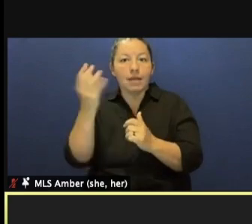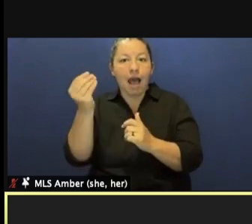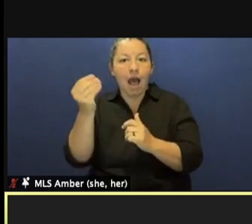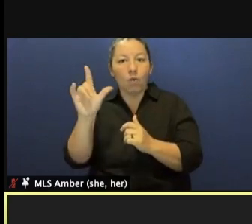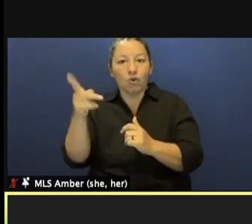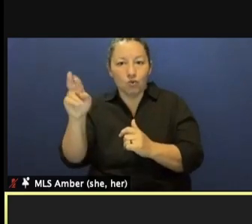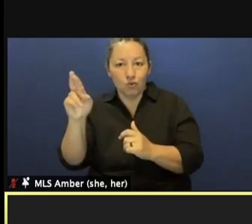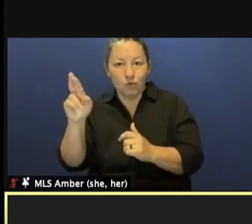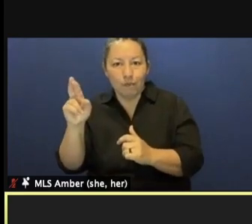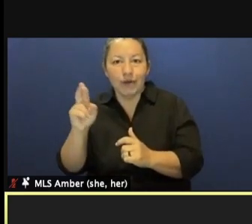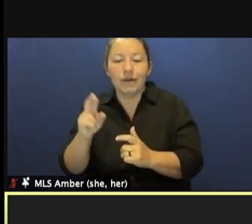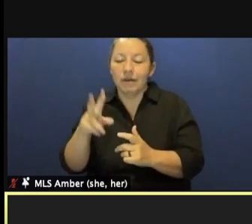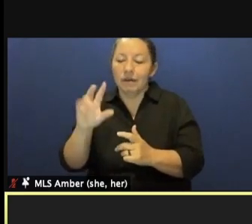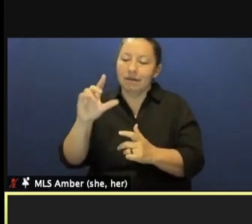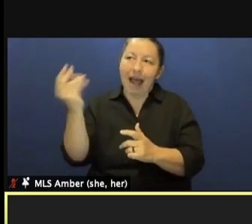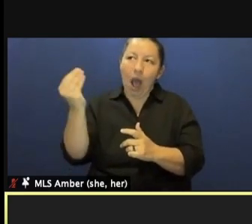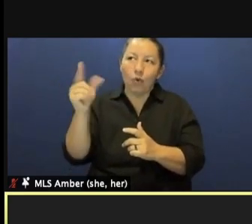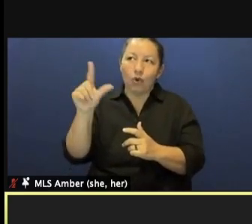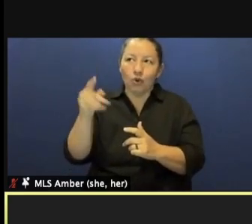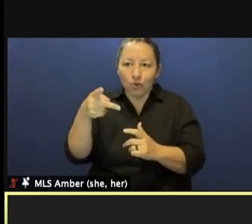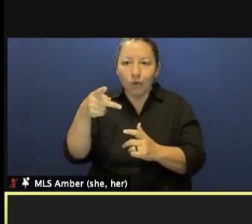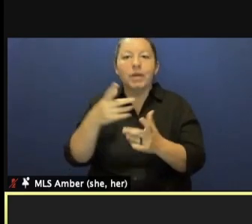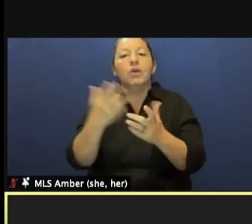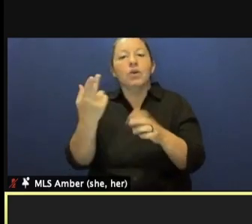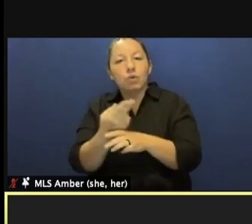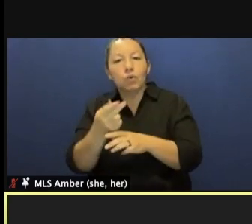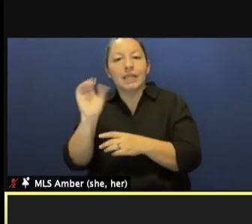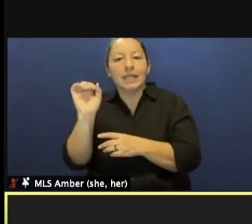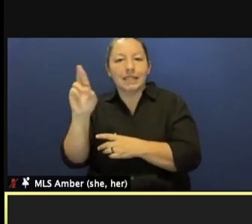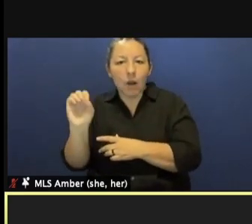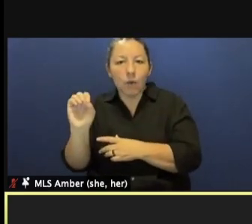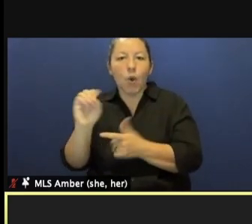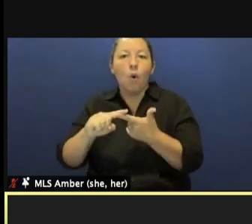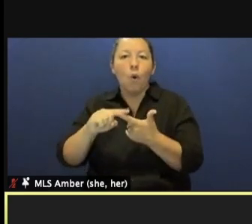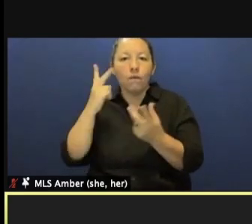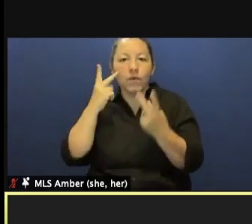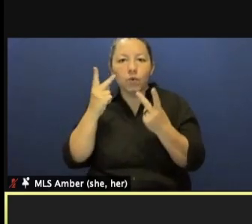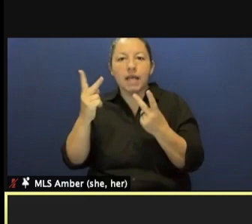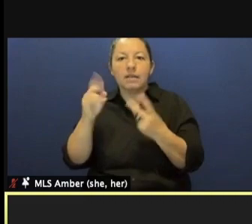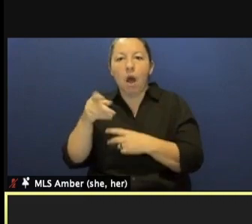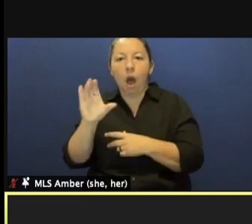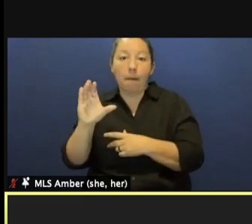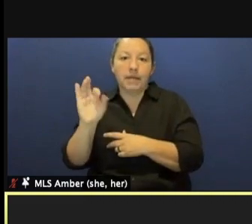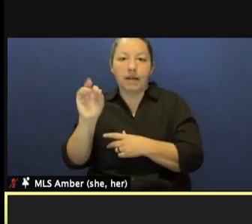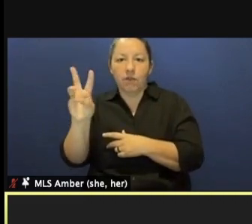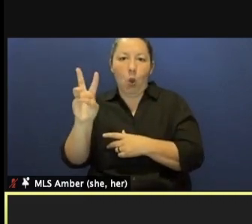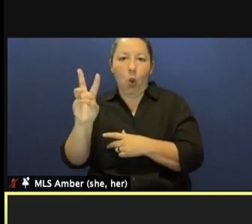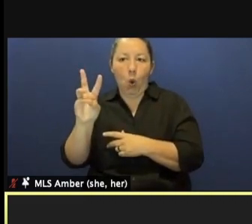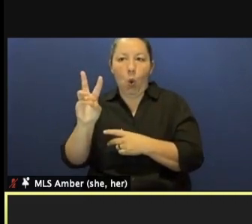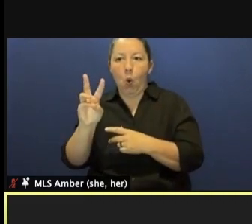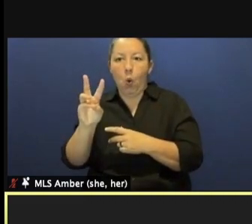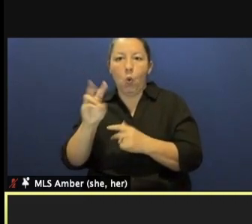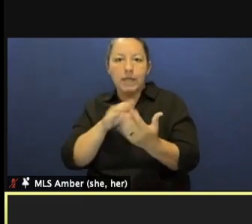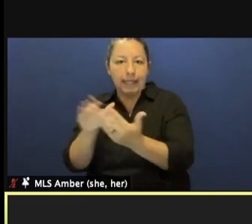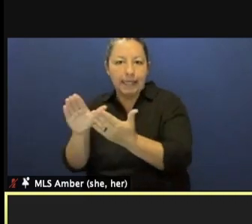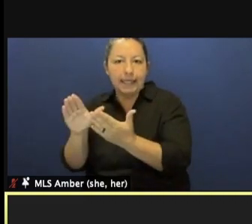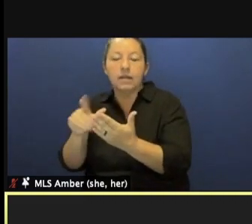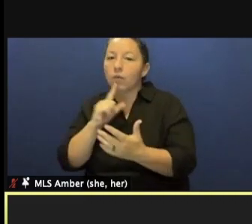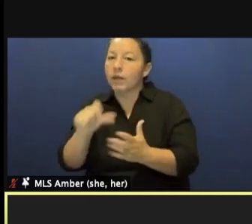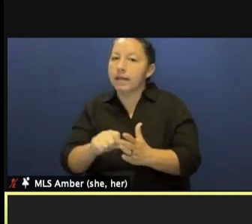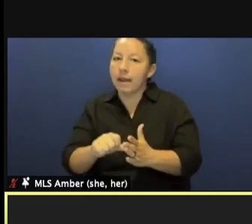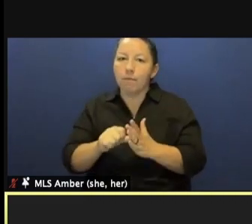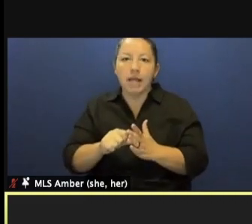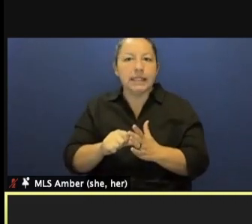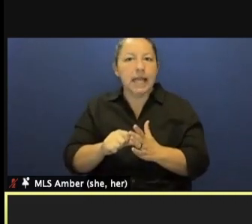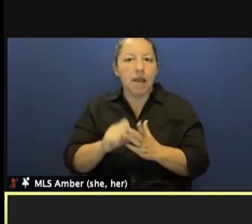using stereo visualization optic flow techniques. So really quite impressive. And we're testing it